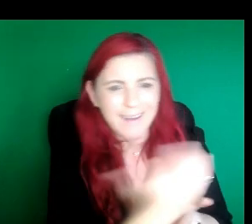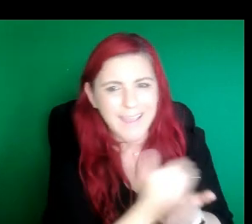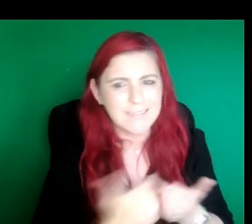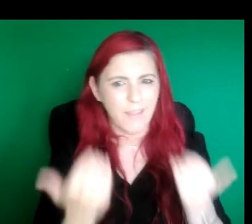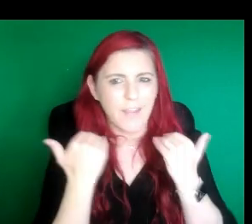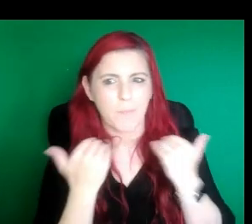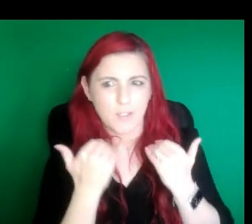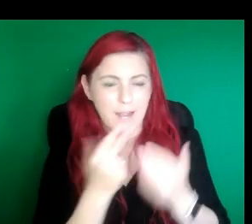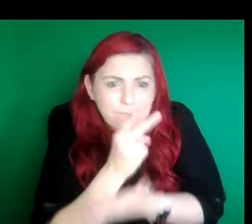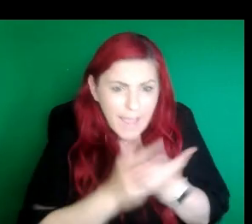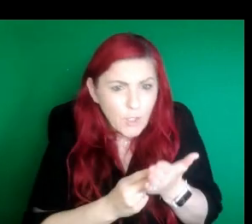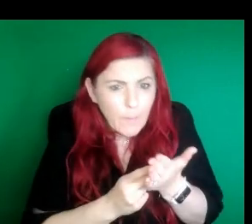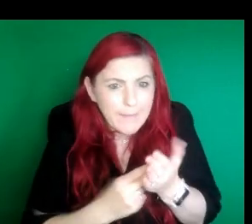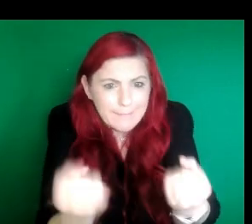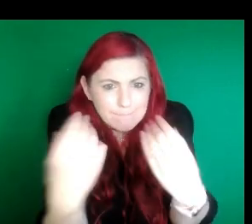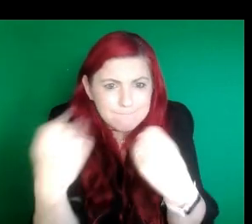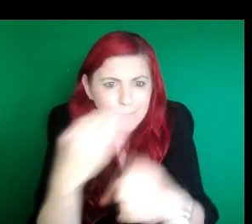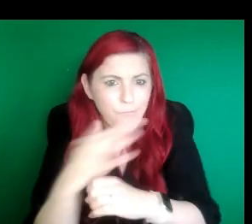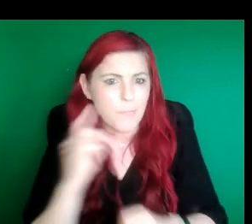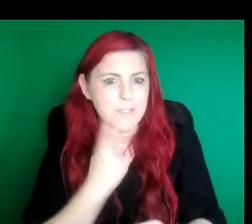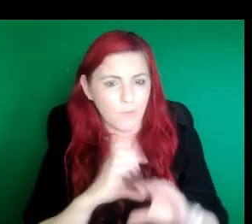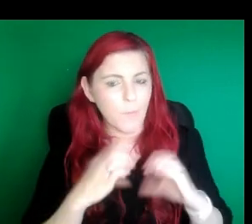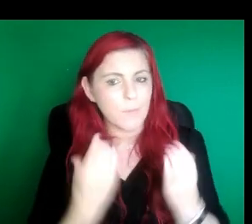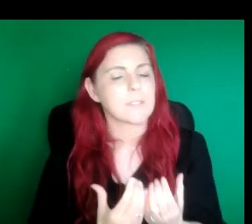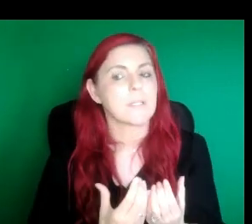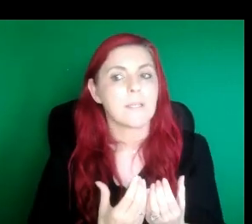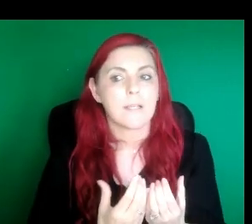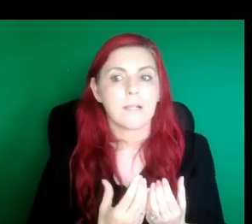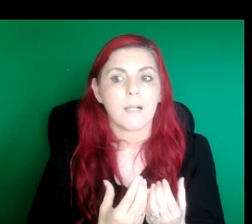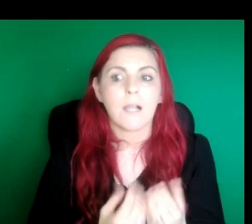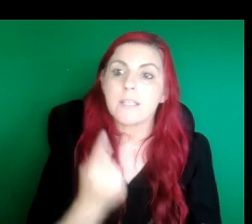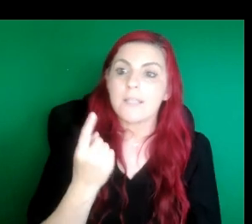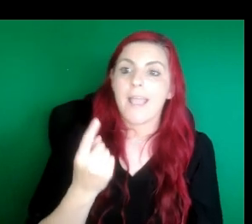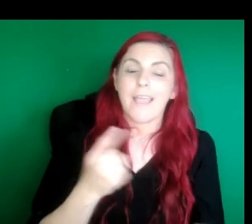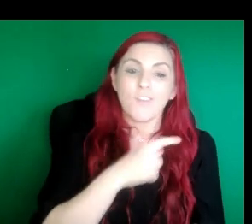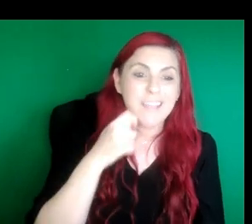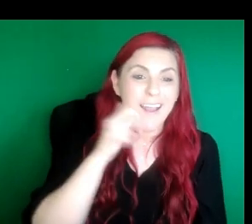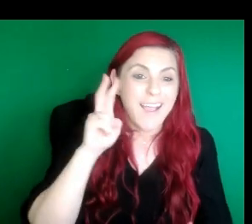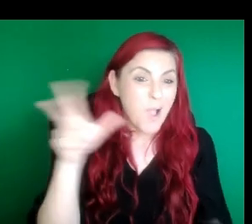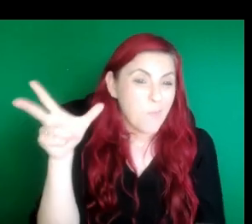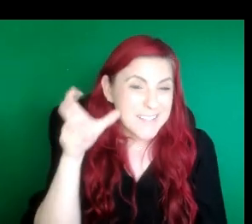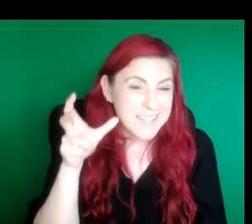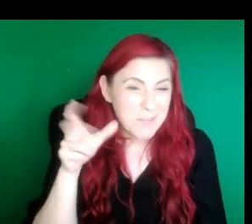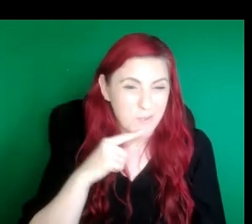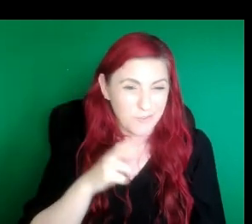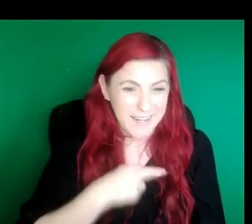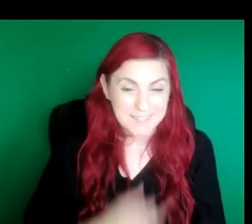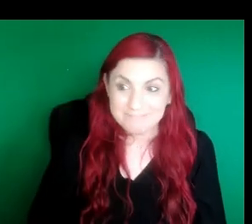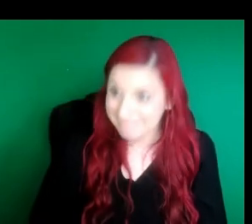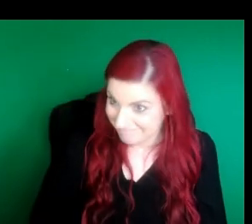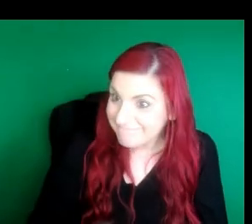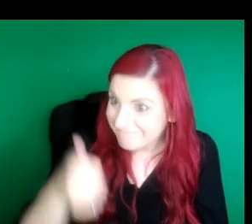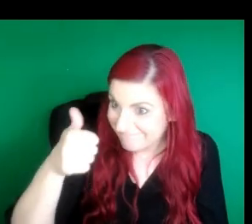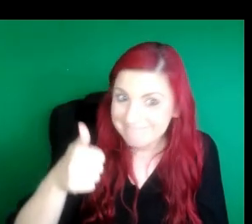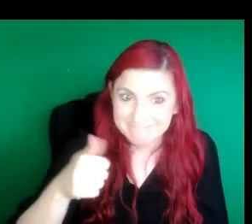that data and actually valuing that response. Because I think it's one thing to sort of say we're listening and not actually listen, and to have decided